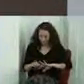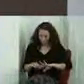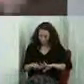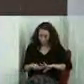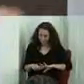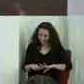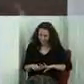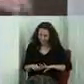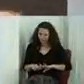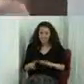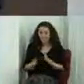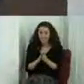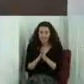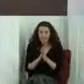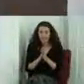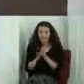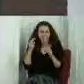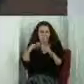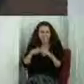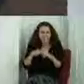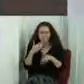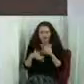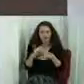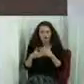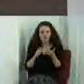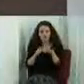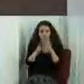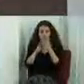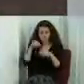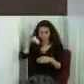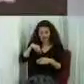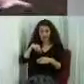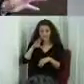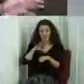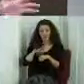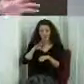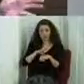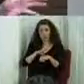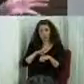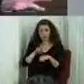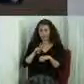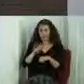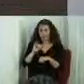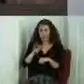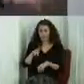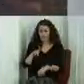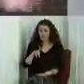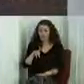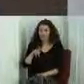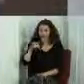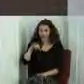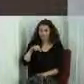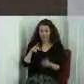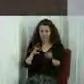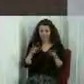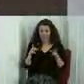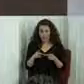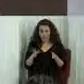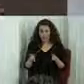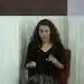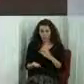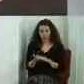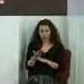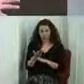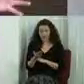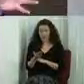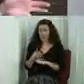And in this vibrant, inclusive, and progressive community, in this church of VIPs, in this place this morning.